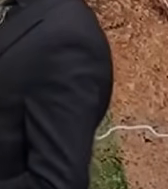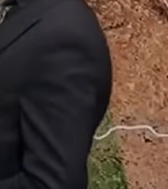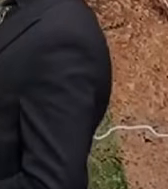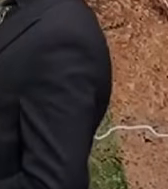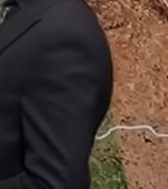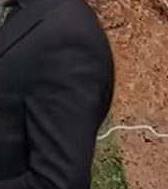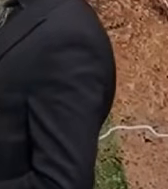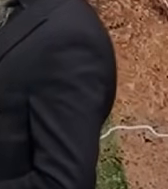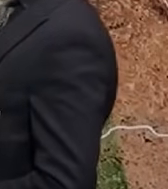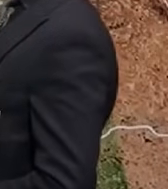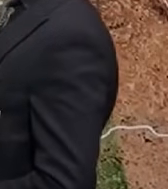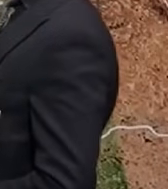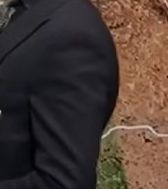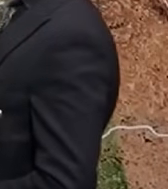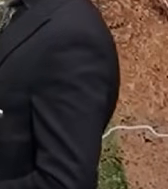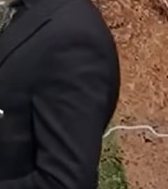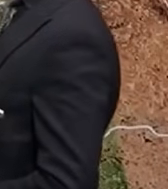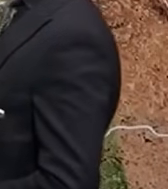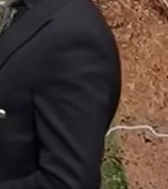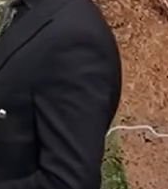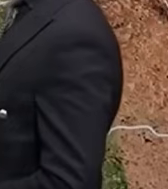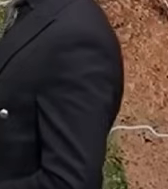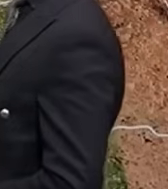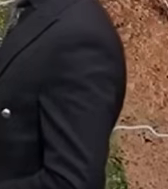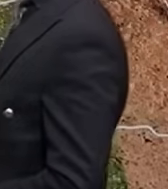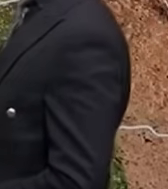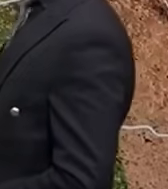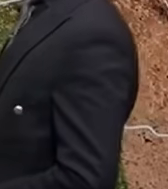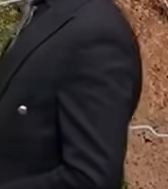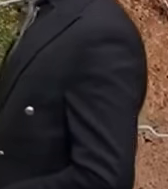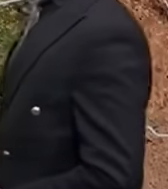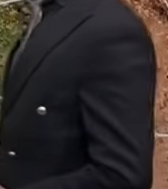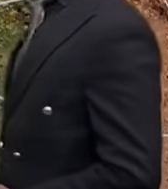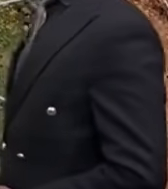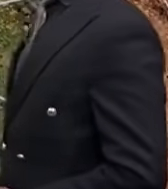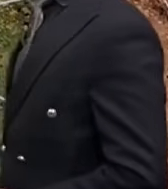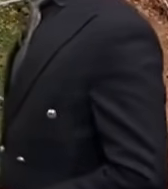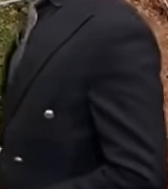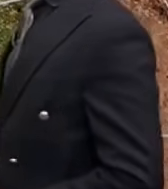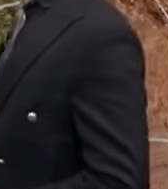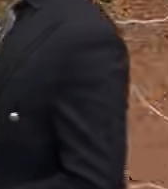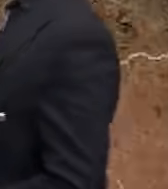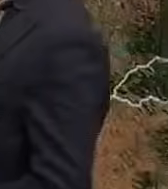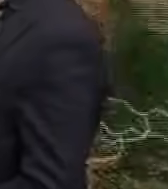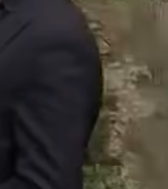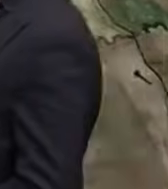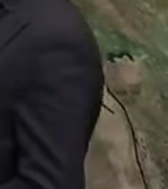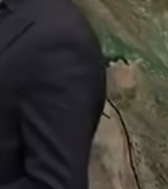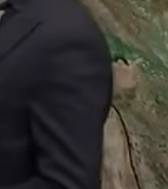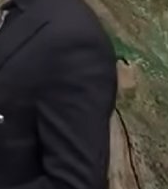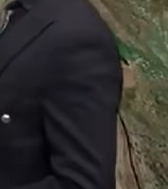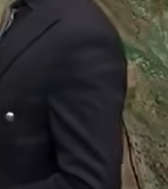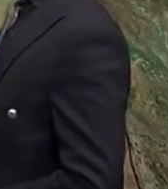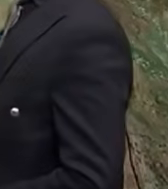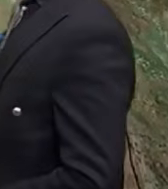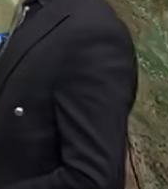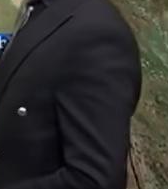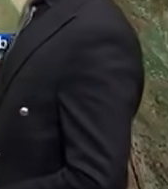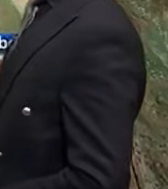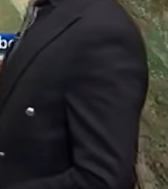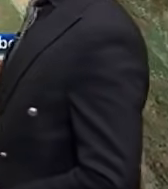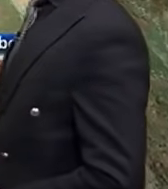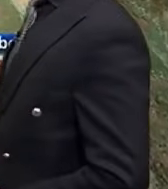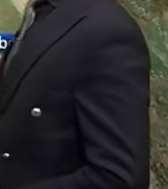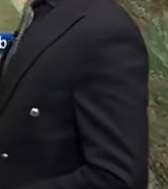godimo e le ka lebaka la phišo yeo e tseneletšego Pretoria ke tše 34 Springs le gona ka Bronkhorstspruit go bontšha go tla ba go fiša province ka moka province